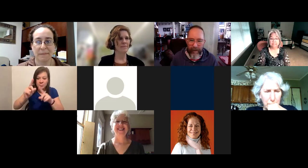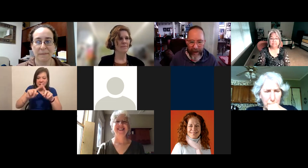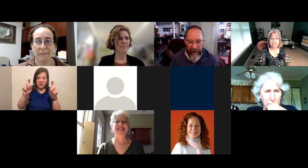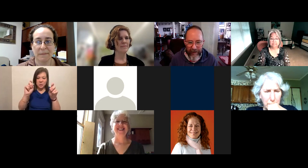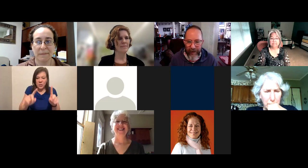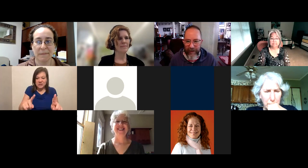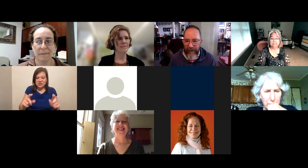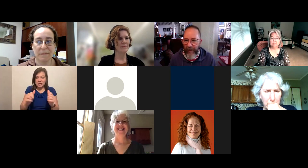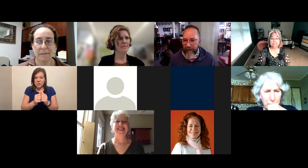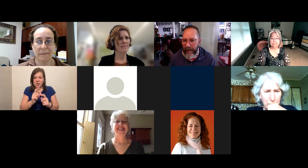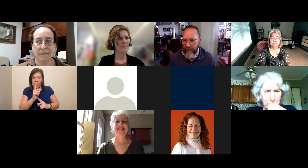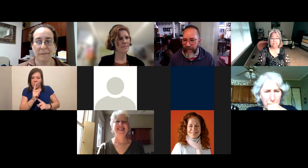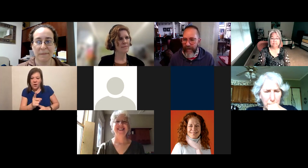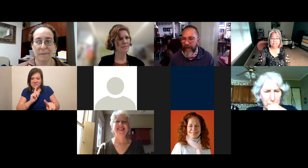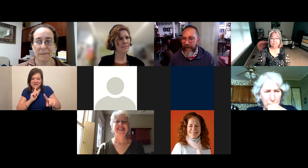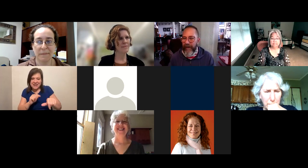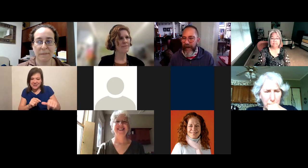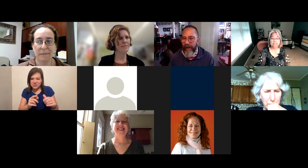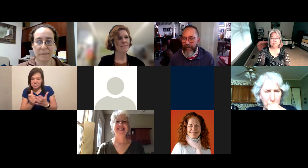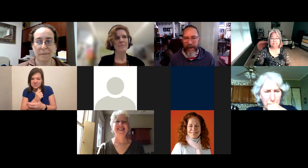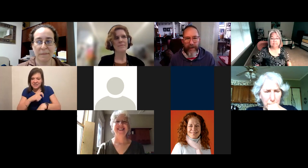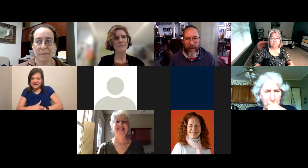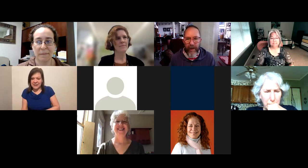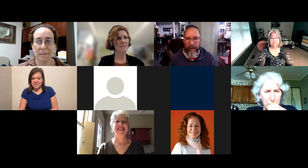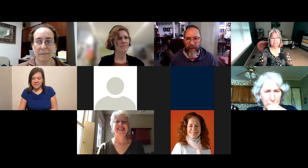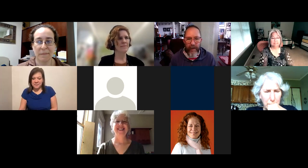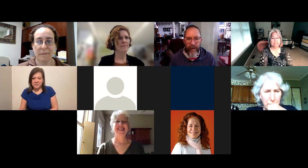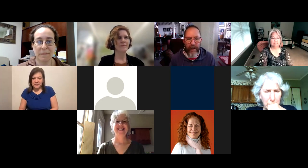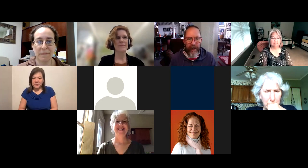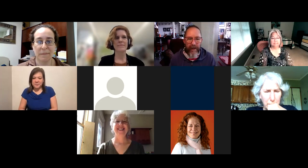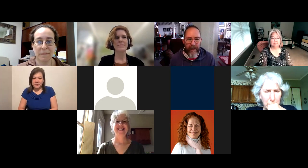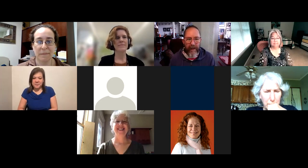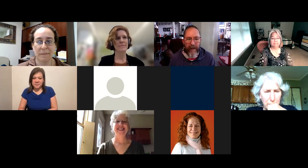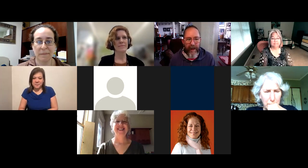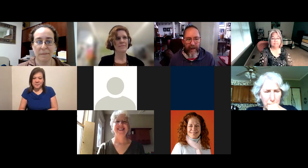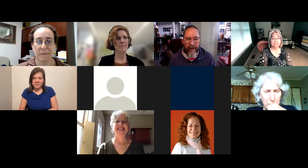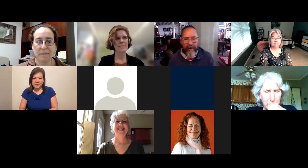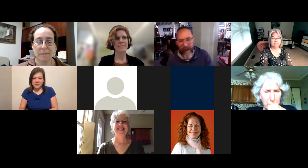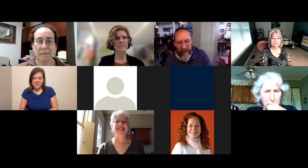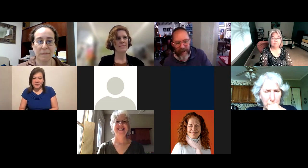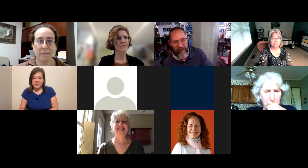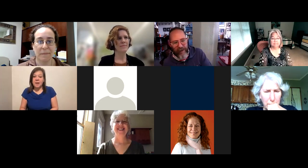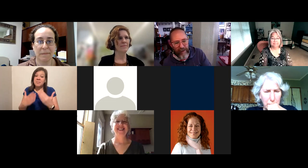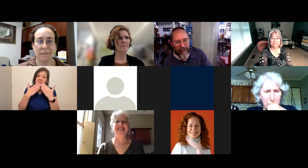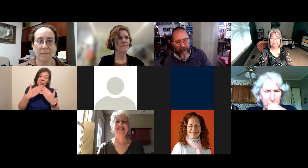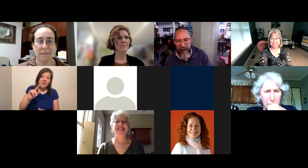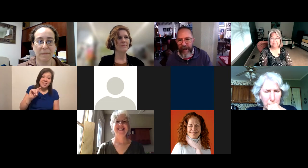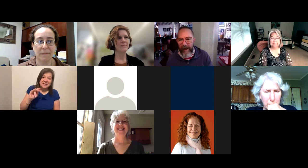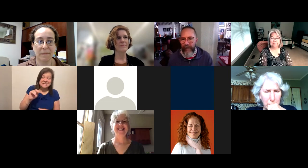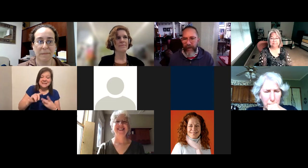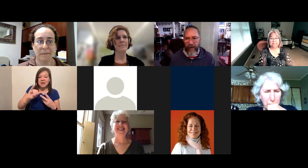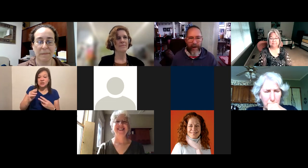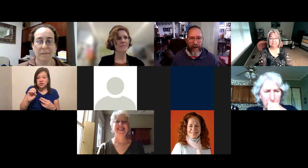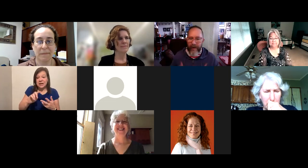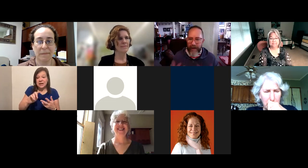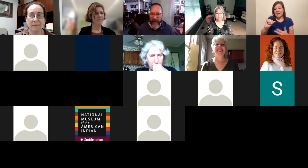a one minute answer. We've got the time. Uh, but I do want to, uh, thank Tina and Jamie and Annie